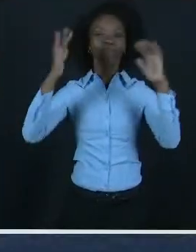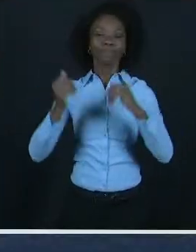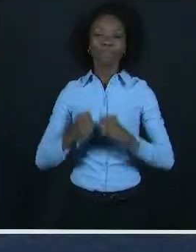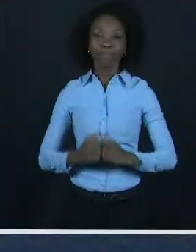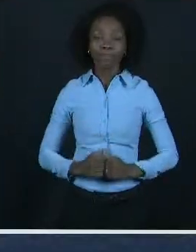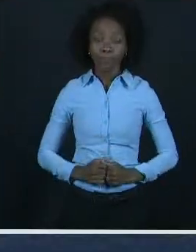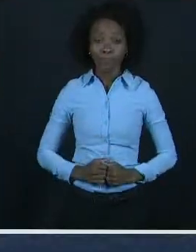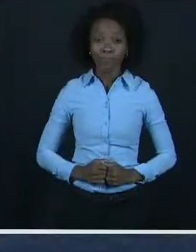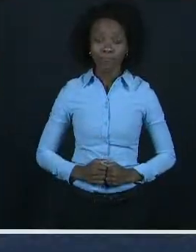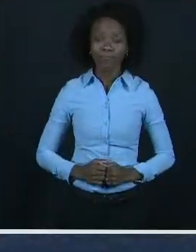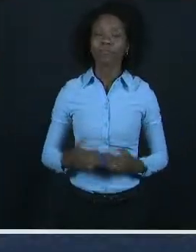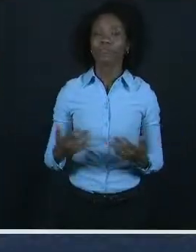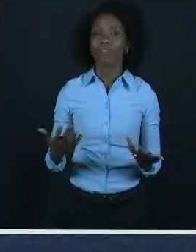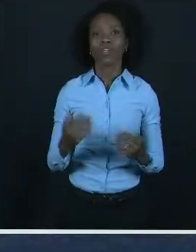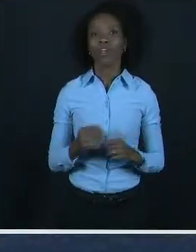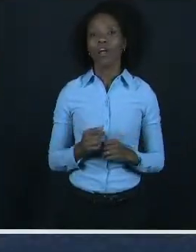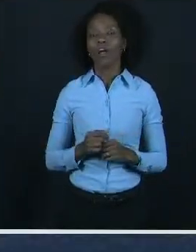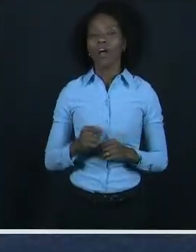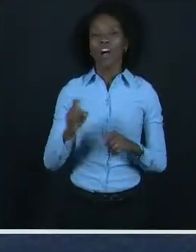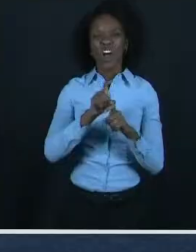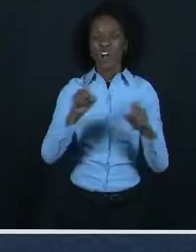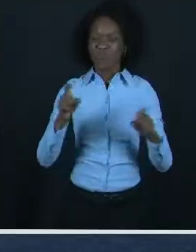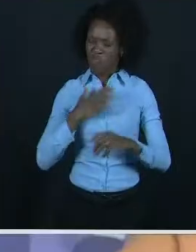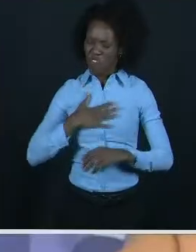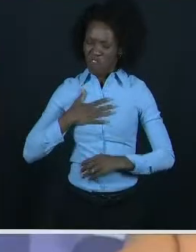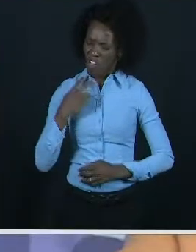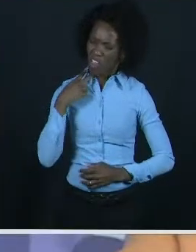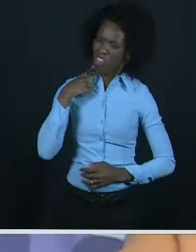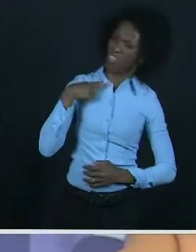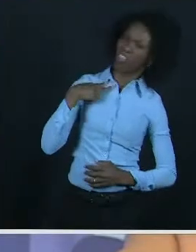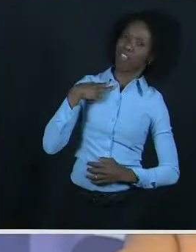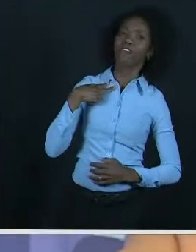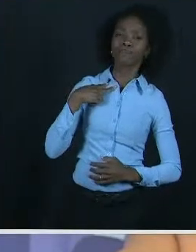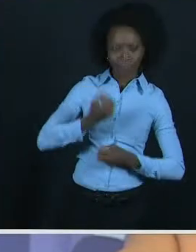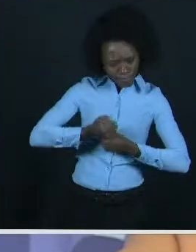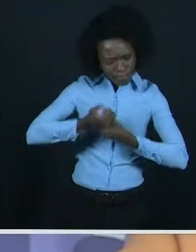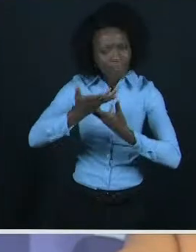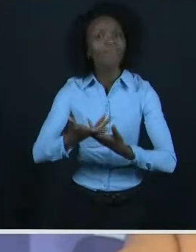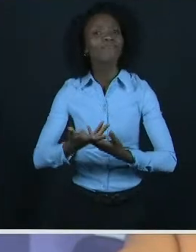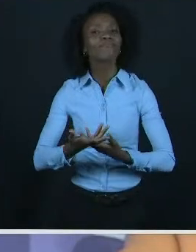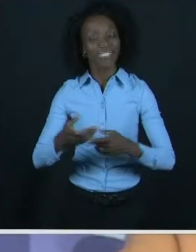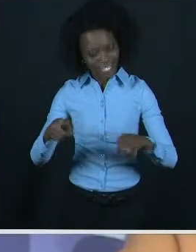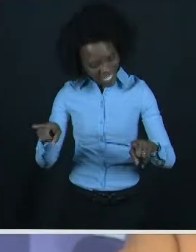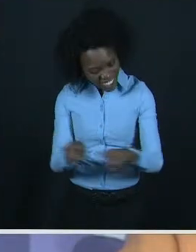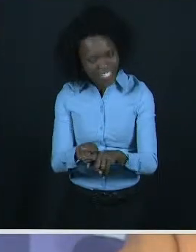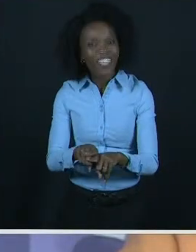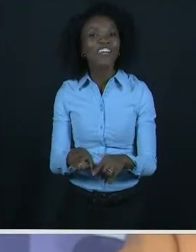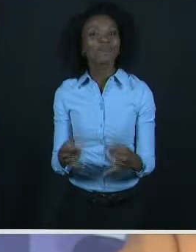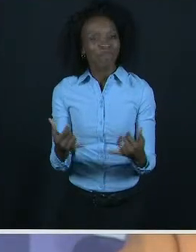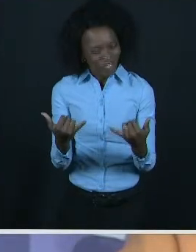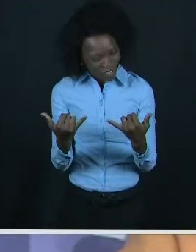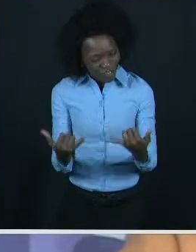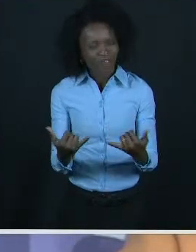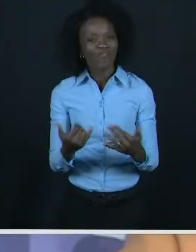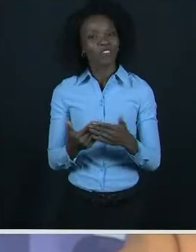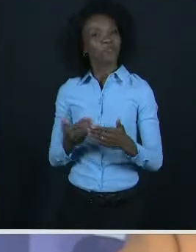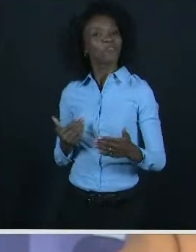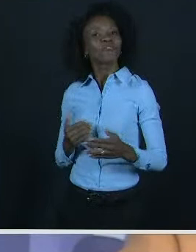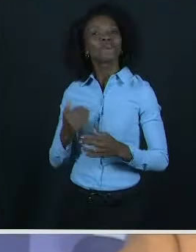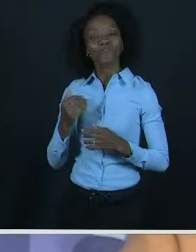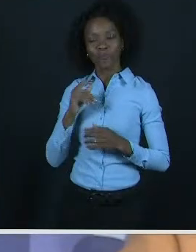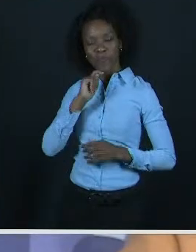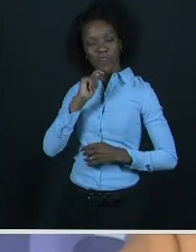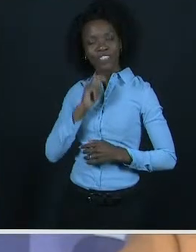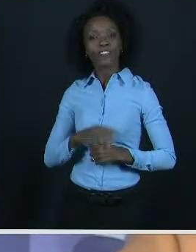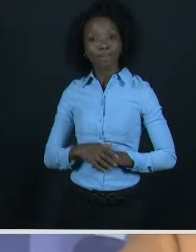Where we let you down, you must speak out, as you were speaking out earlier this